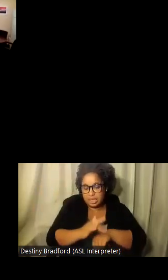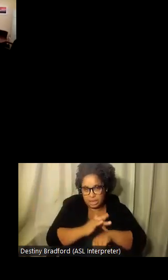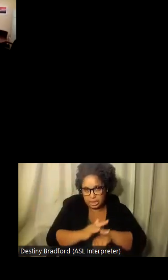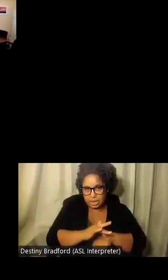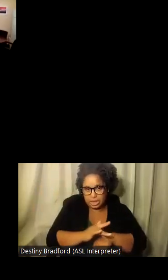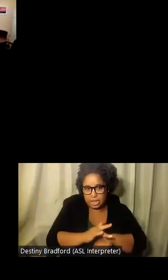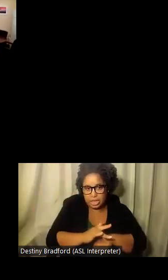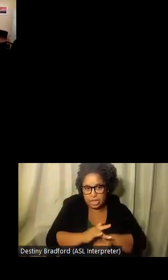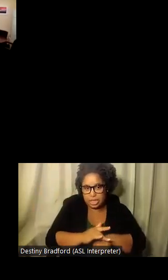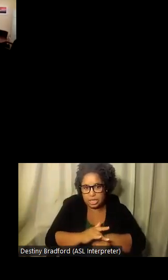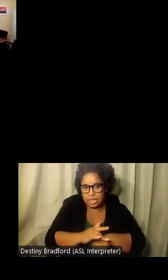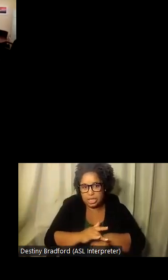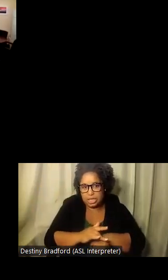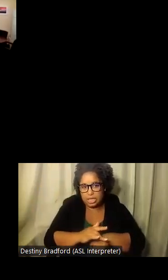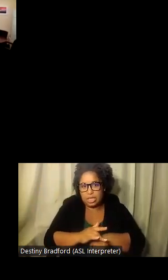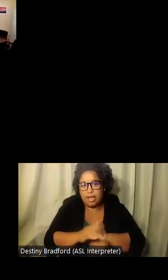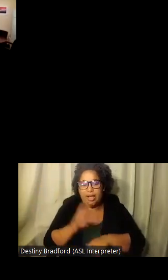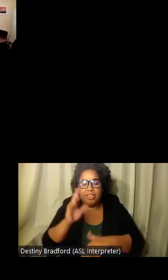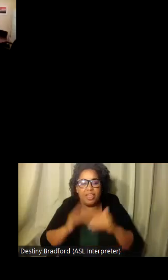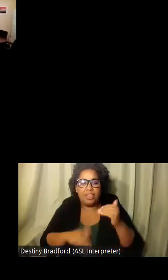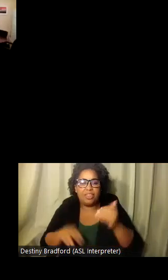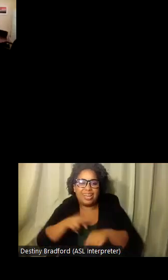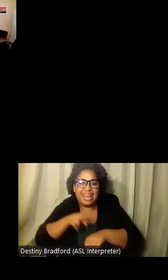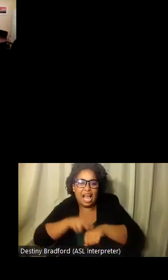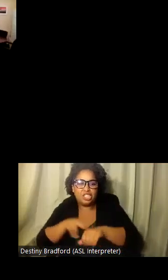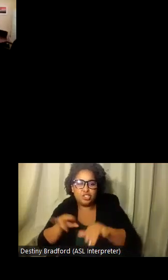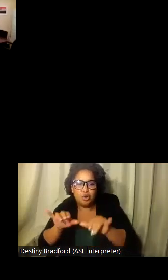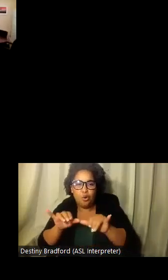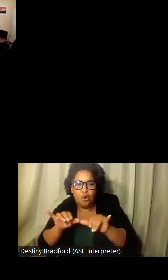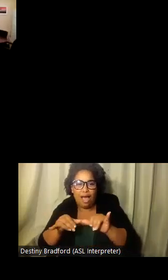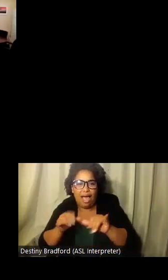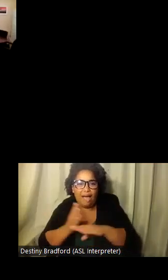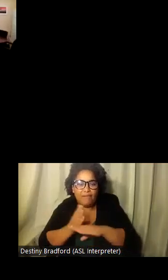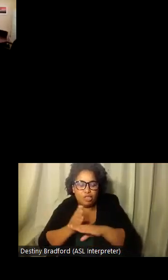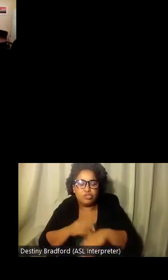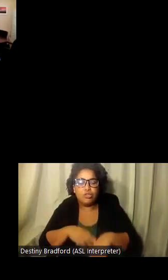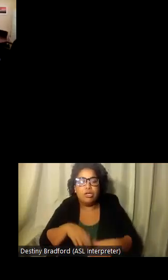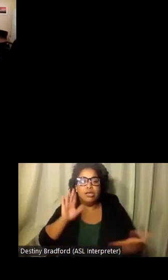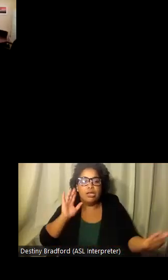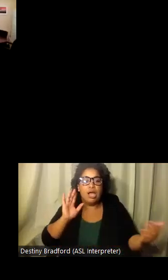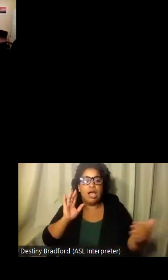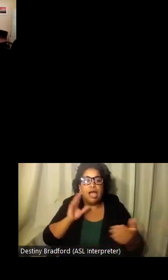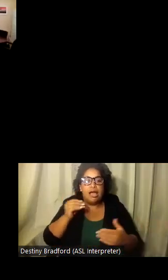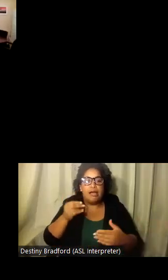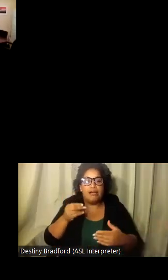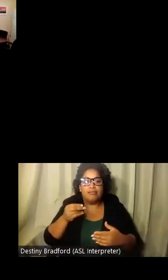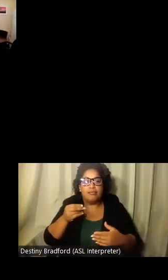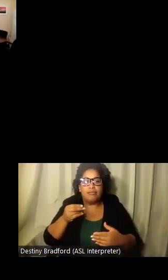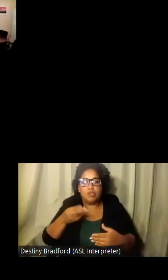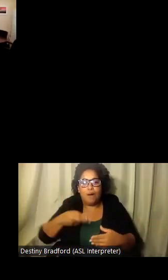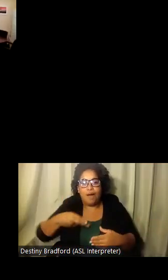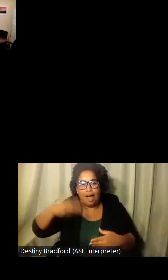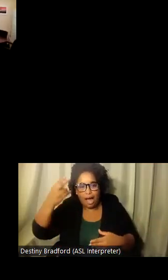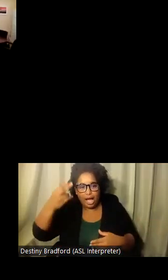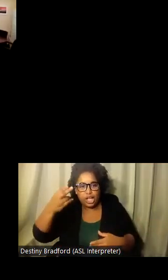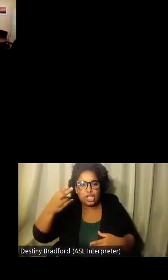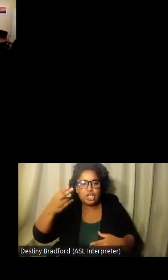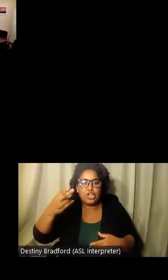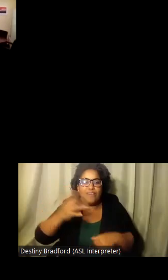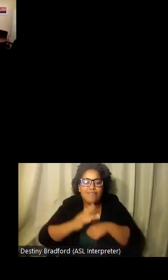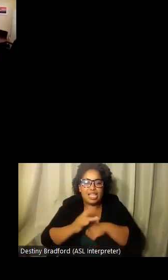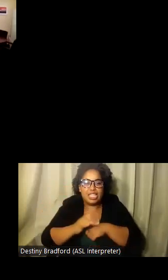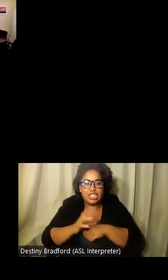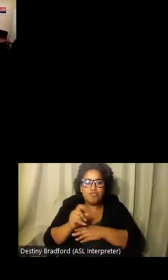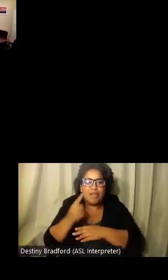part-time employees than the national average, and a higher vacancy rate for full-time employees than the national average. And that has